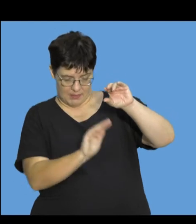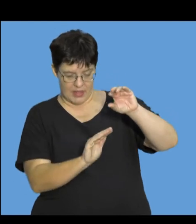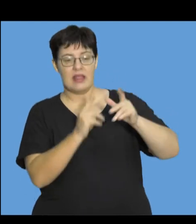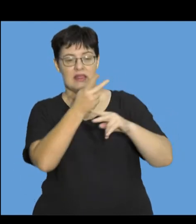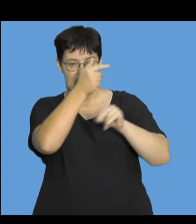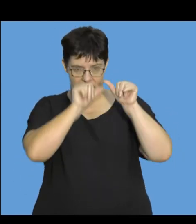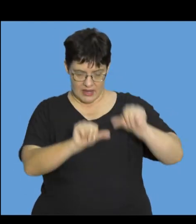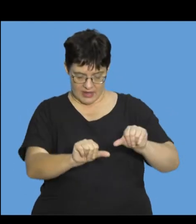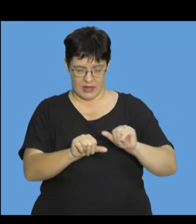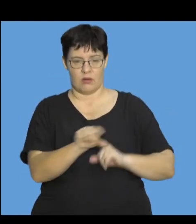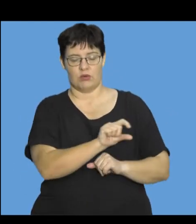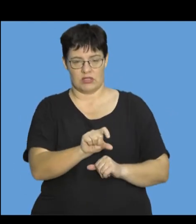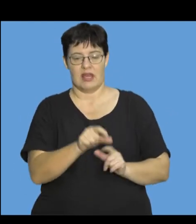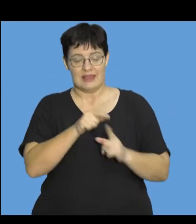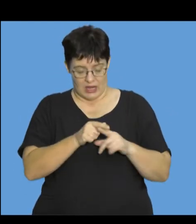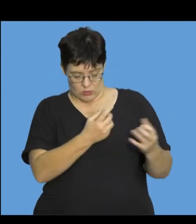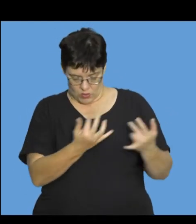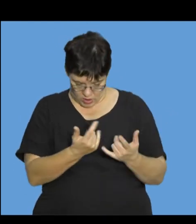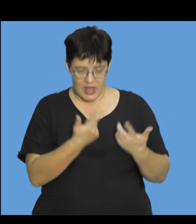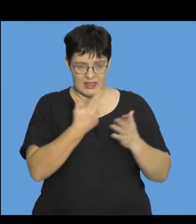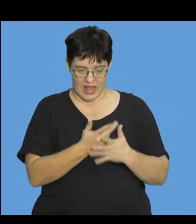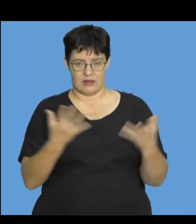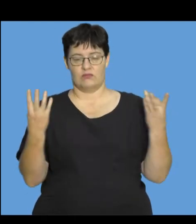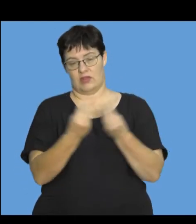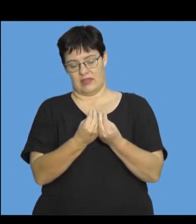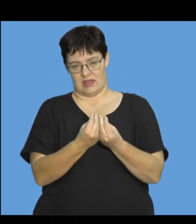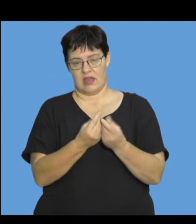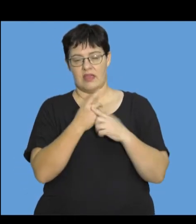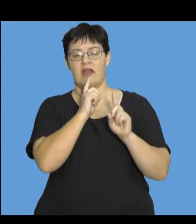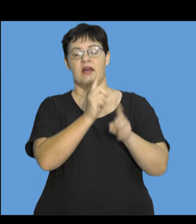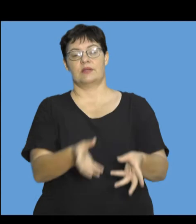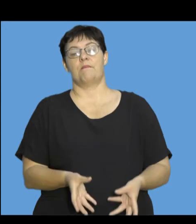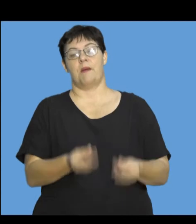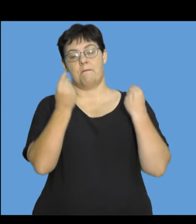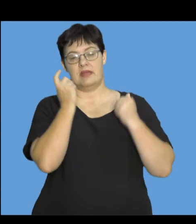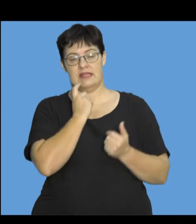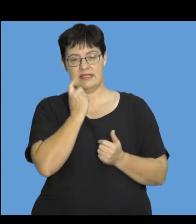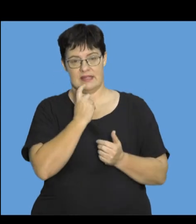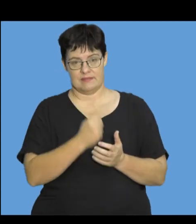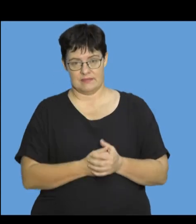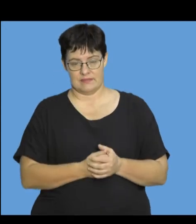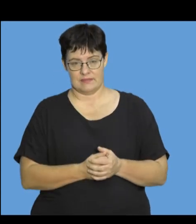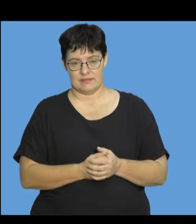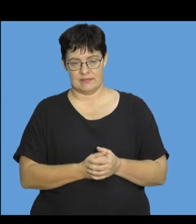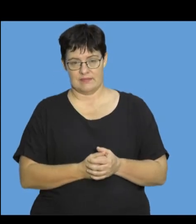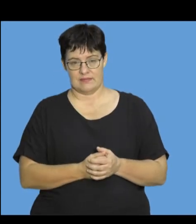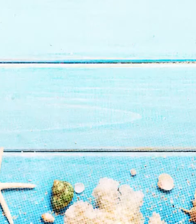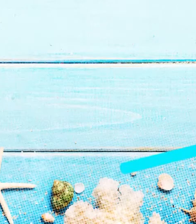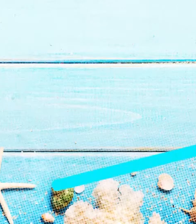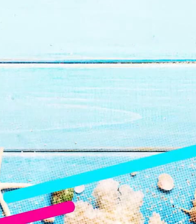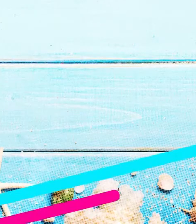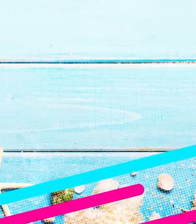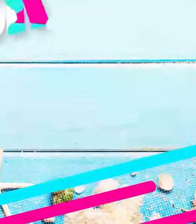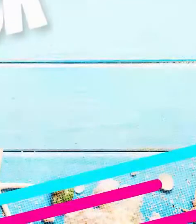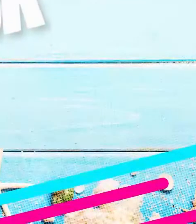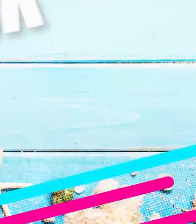work out everything that's at the bottom, and then combine them after that. And then you will get your answer from there.